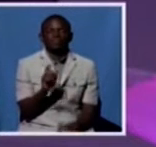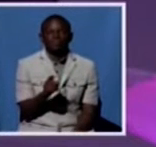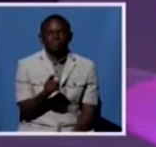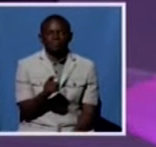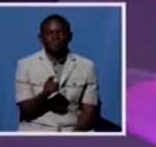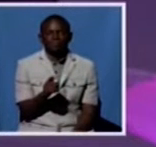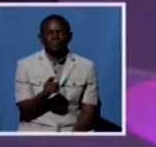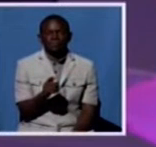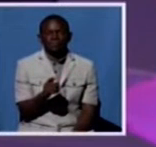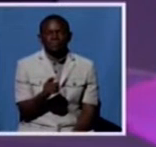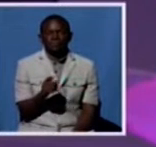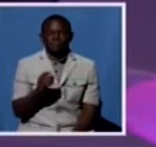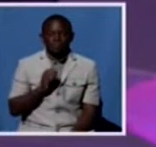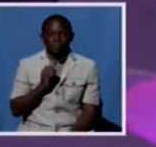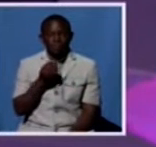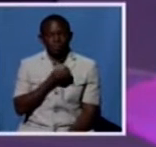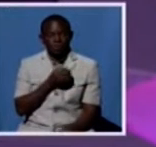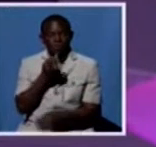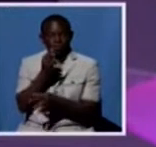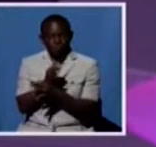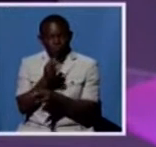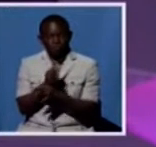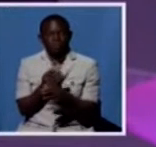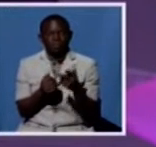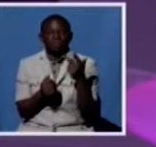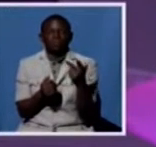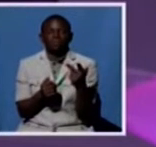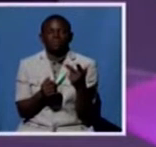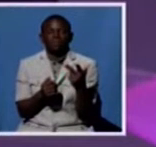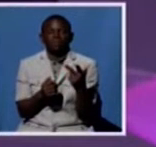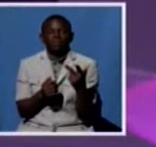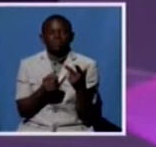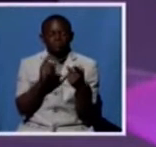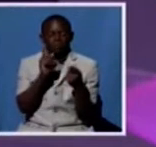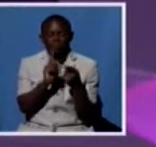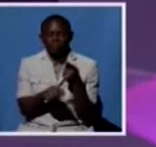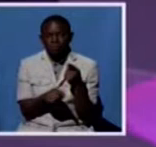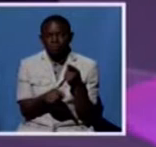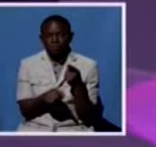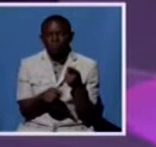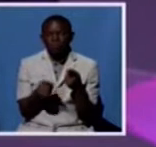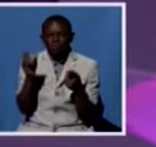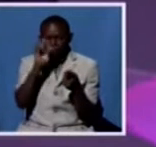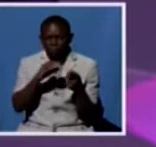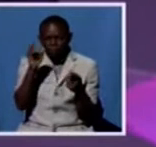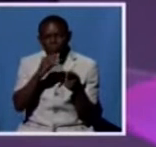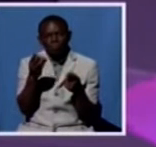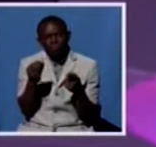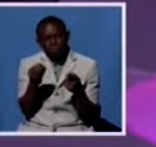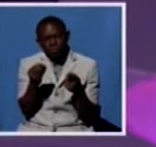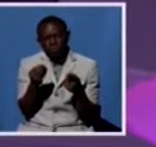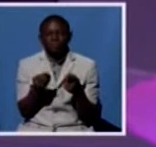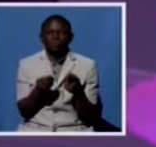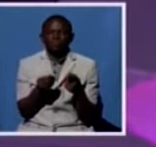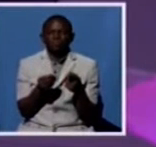are summed up into three key thematic areas. And the first one is the resource mobilization, like you rightly put